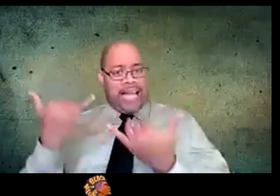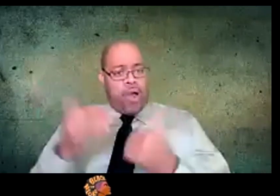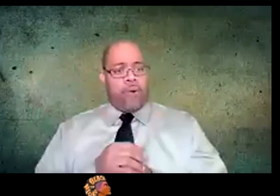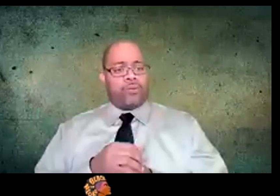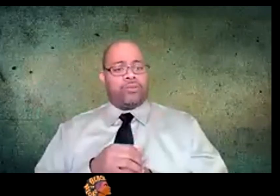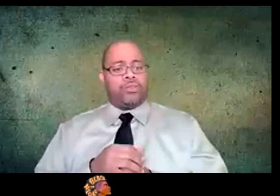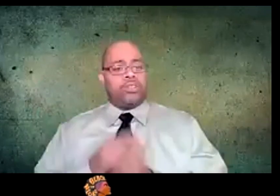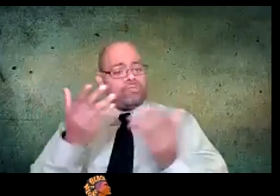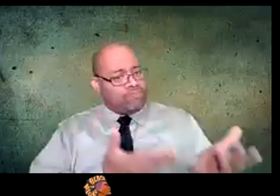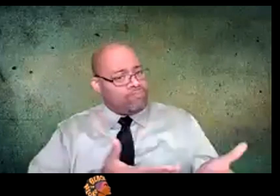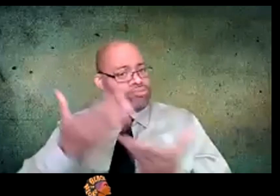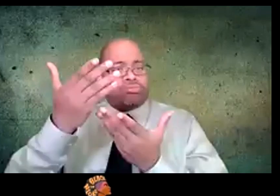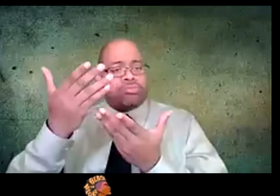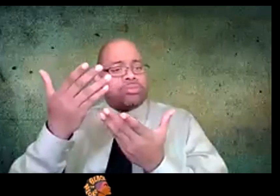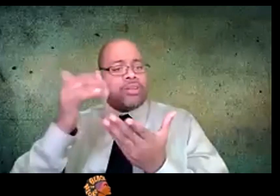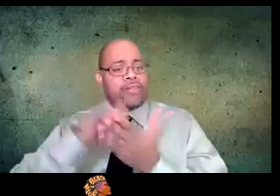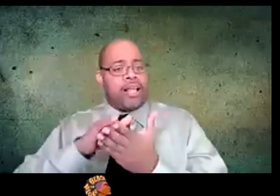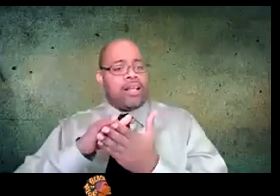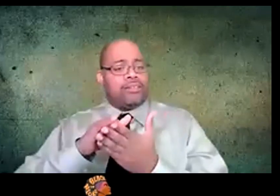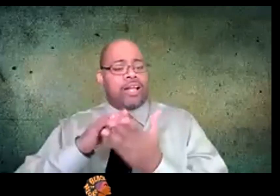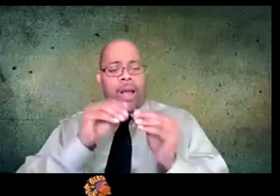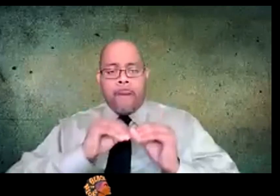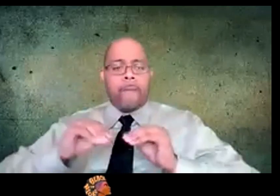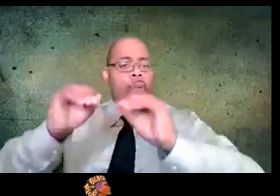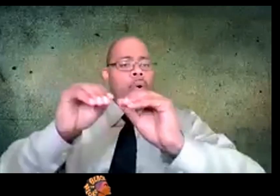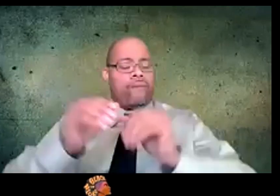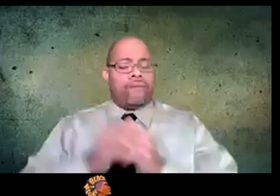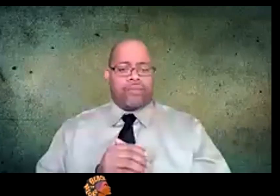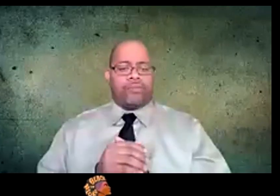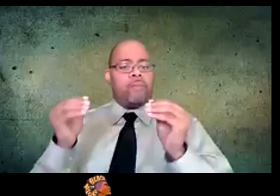to take that mantle and move the dial forward.